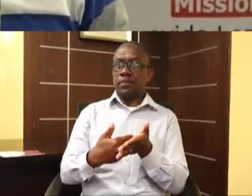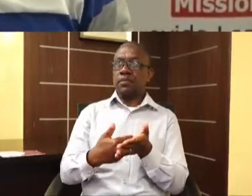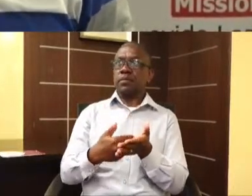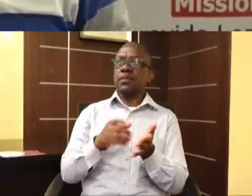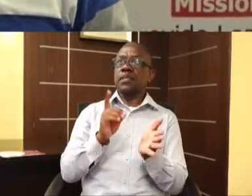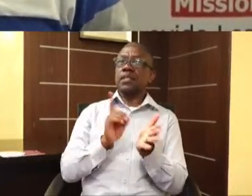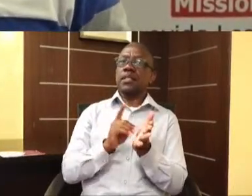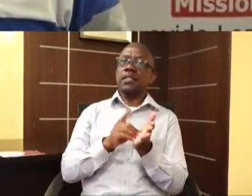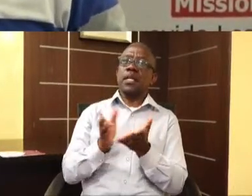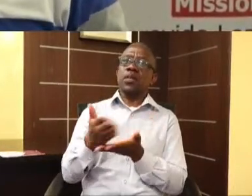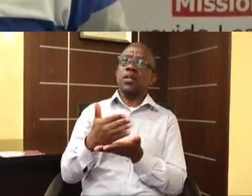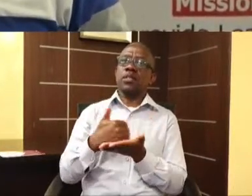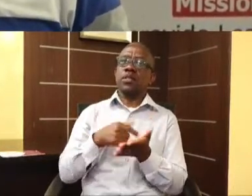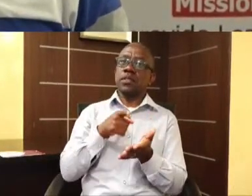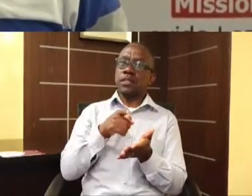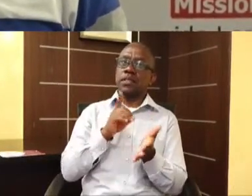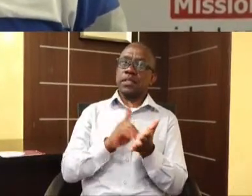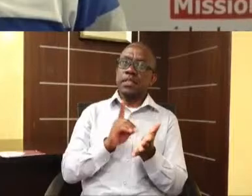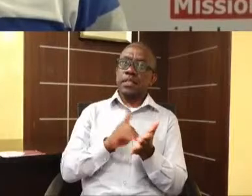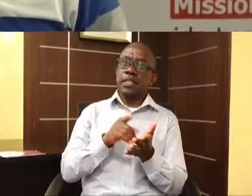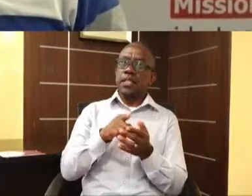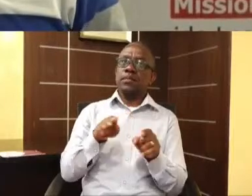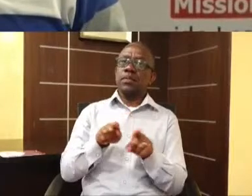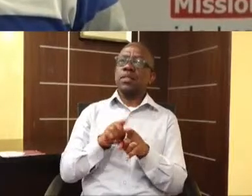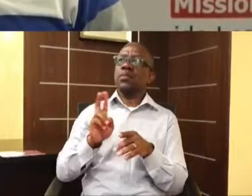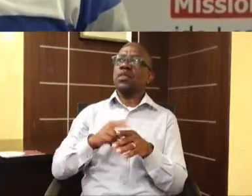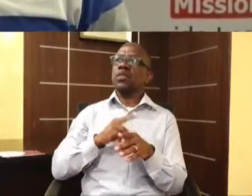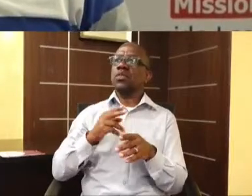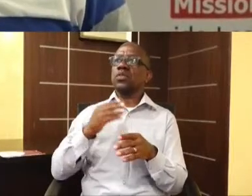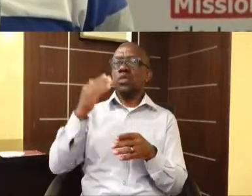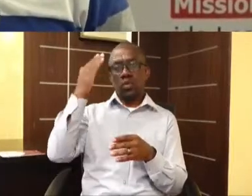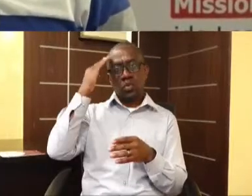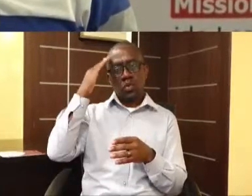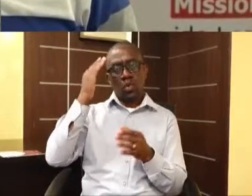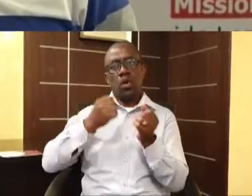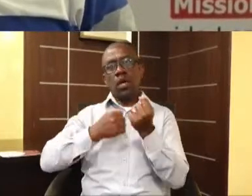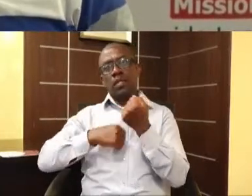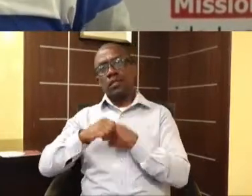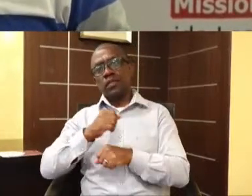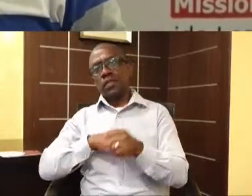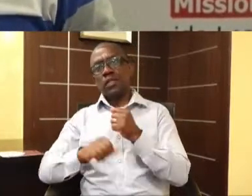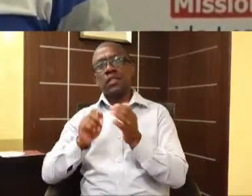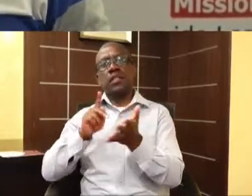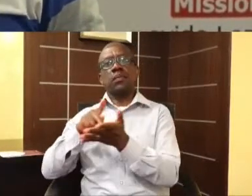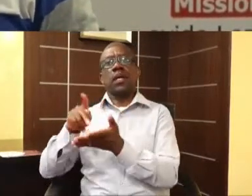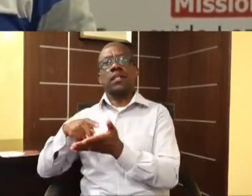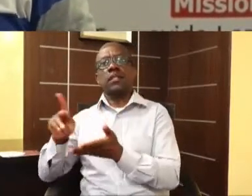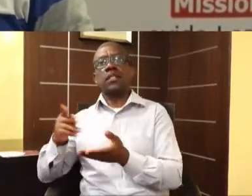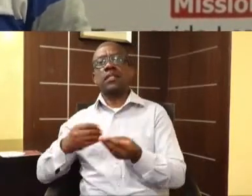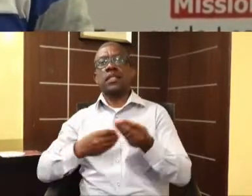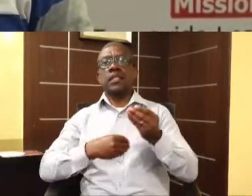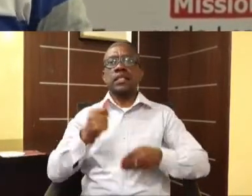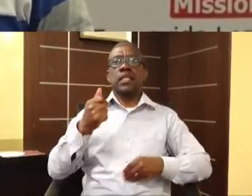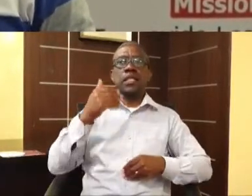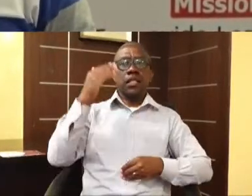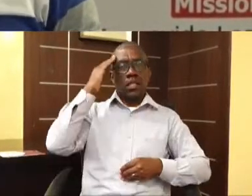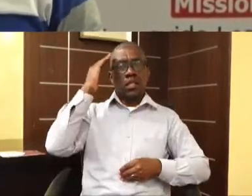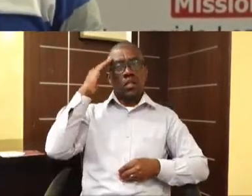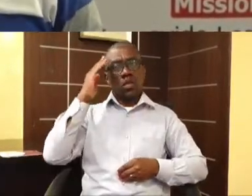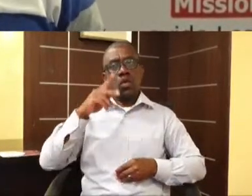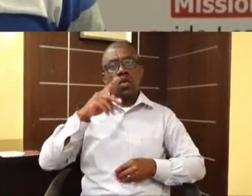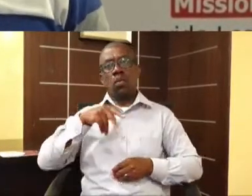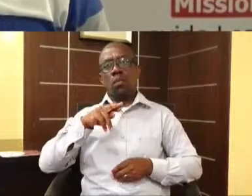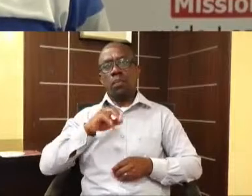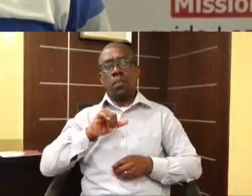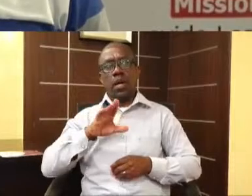data. That's the data they use to customize their activities, their purchases, their sales and all that, their pricing trends and all that.